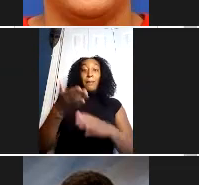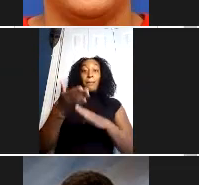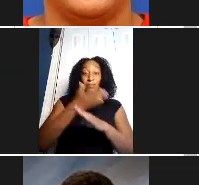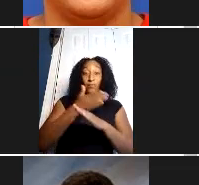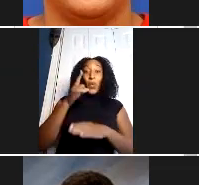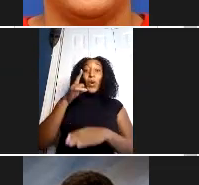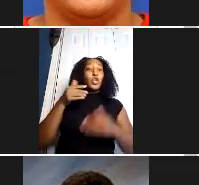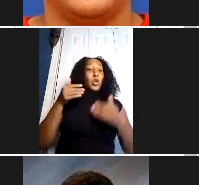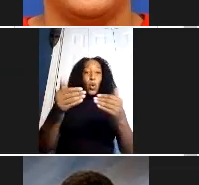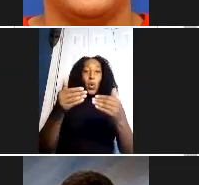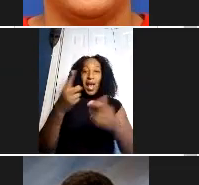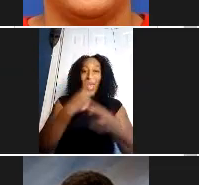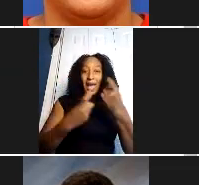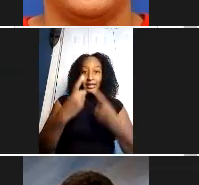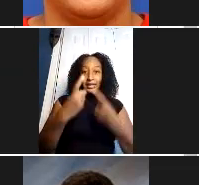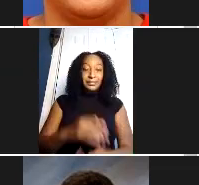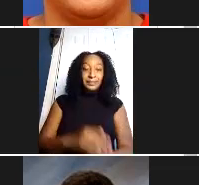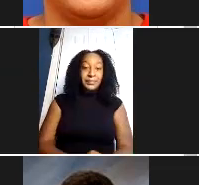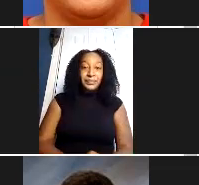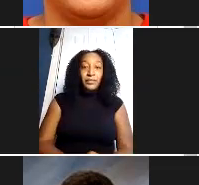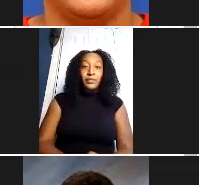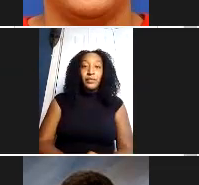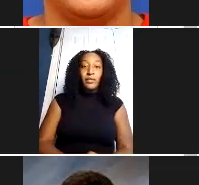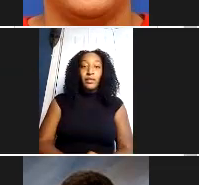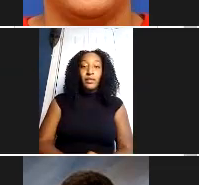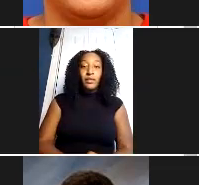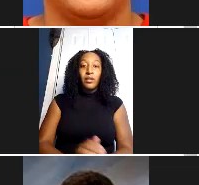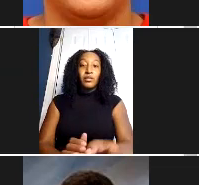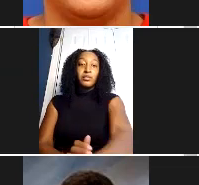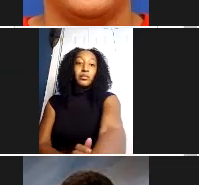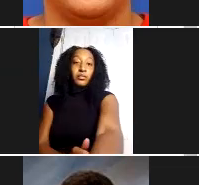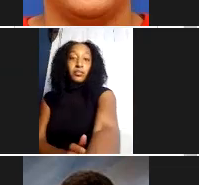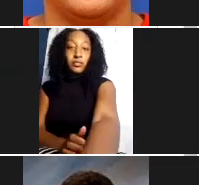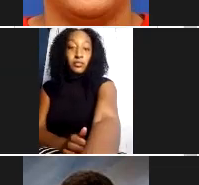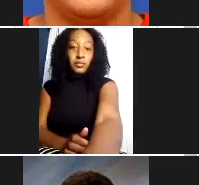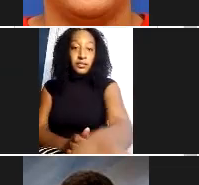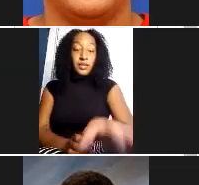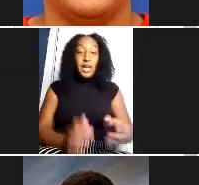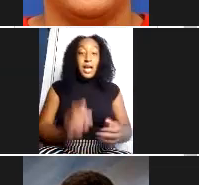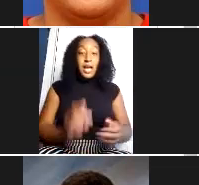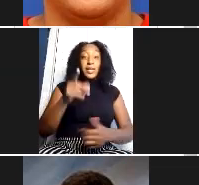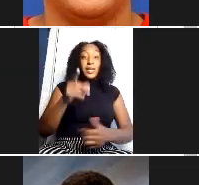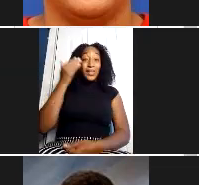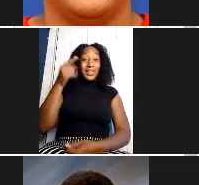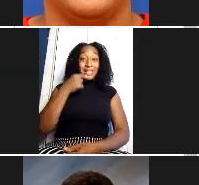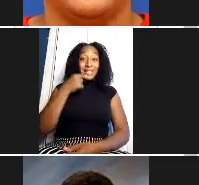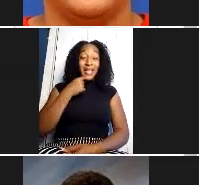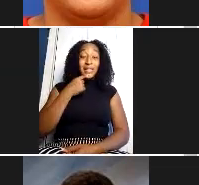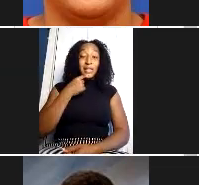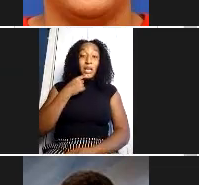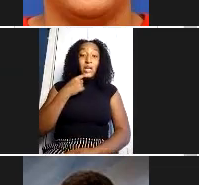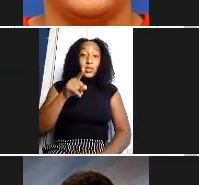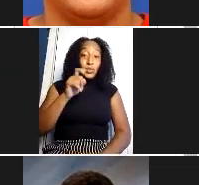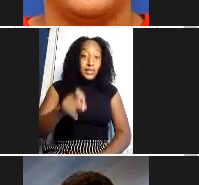Another question. I know last class we didn't have to go to the lab, so we still have to log into the lab